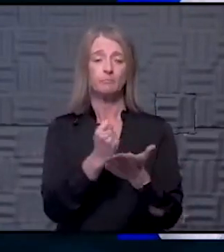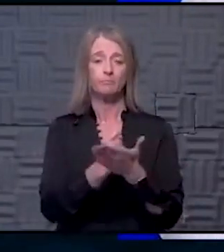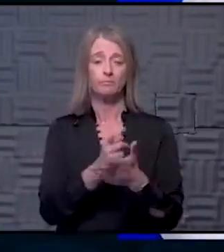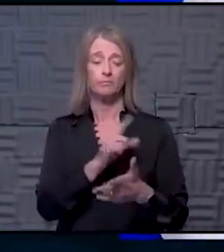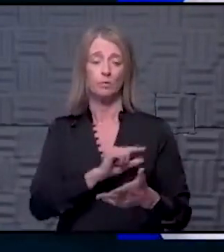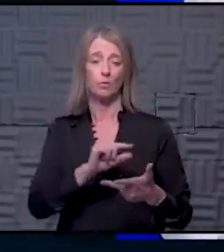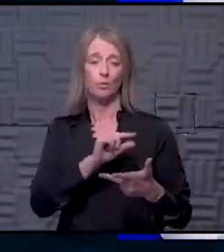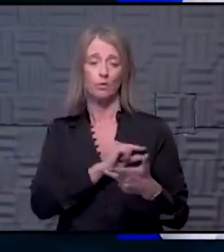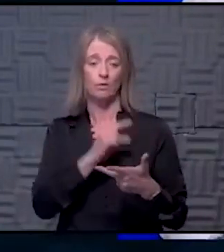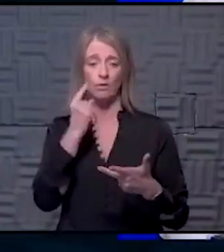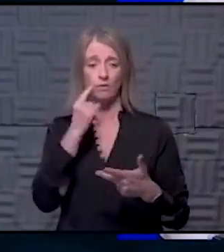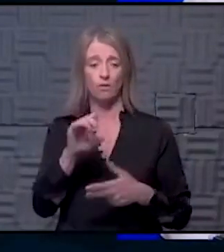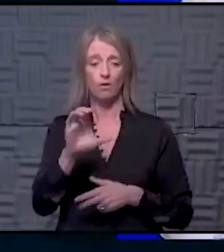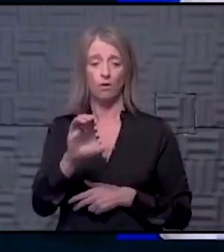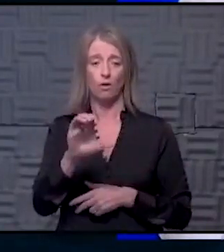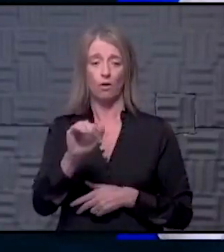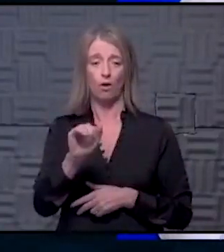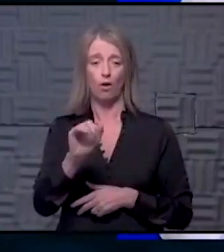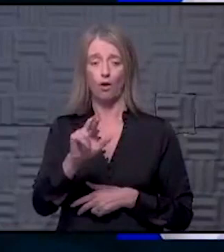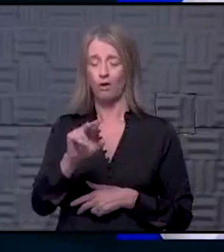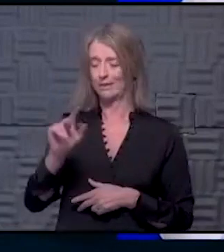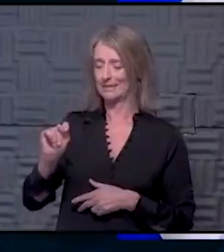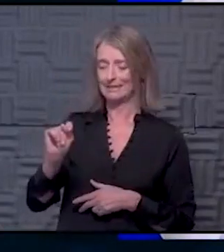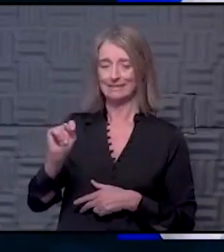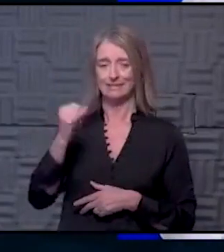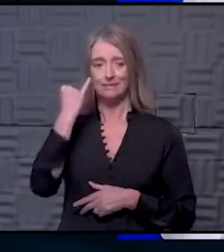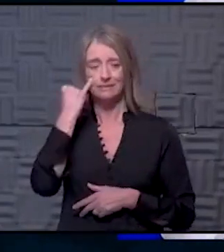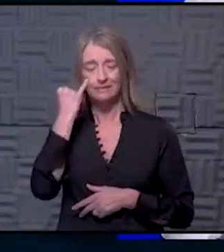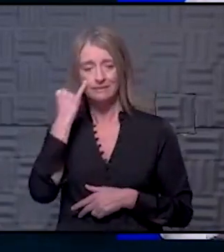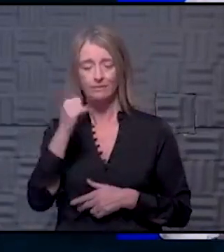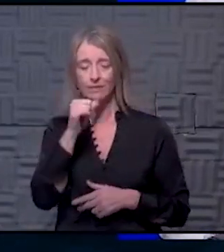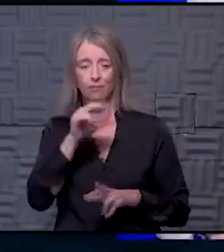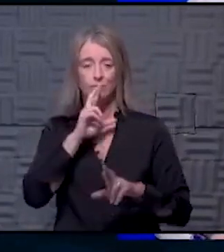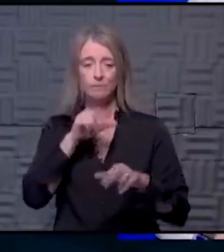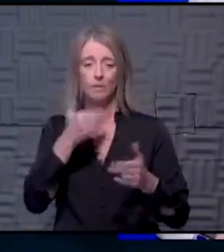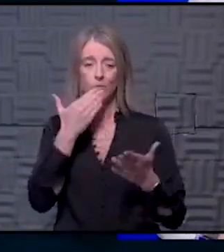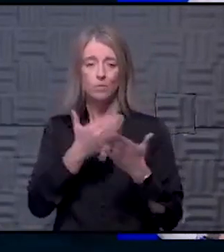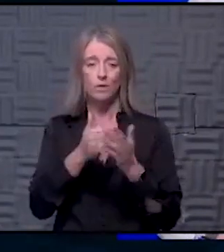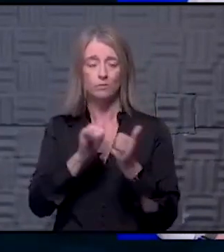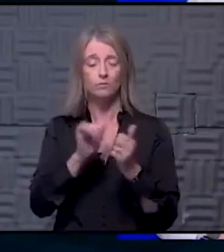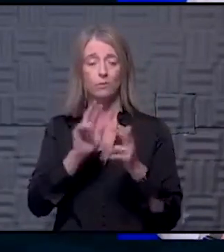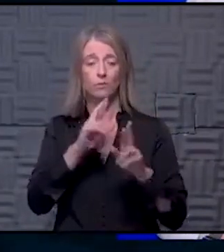would qualify for CAR T if they hadn't responded well to those therapies.